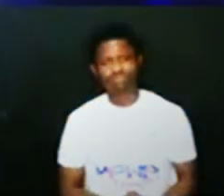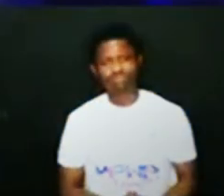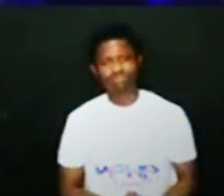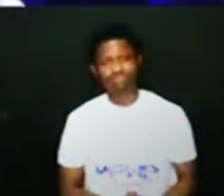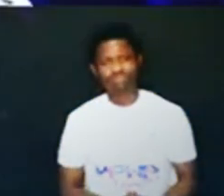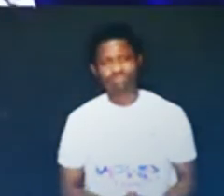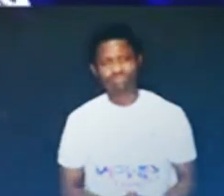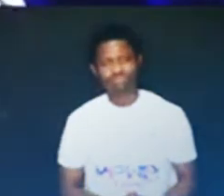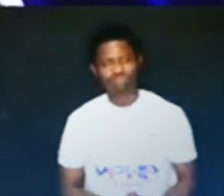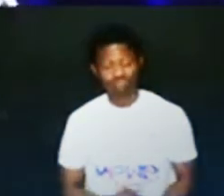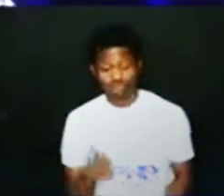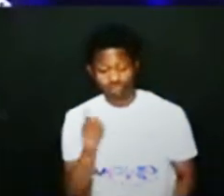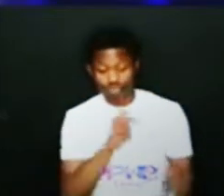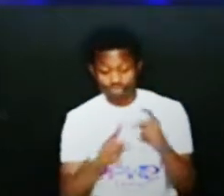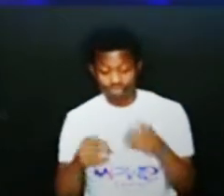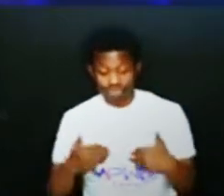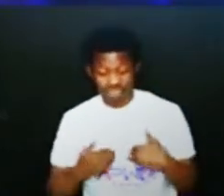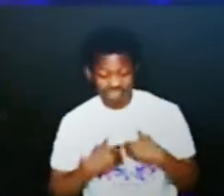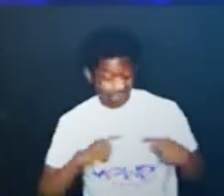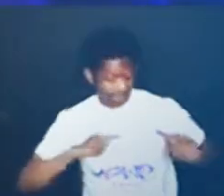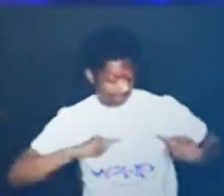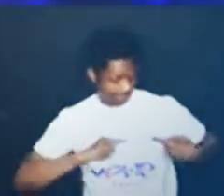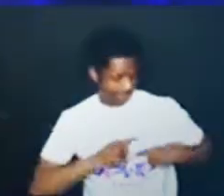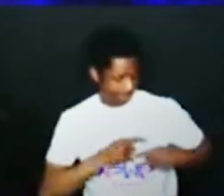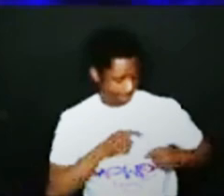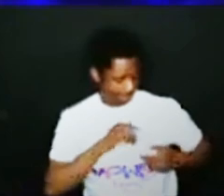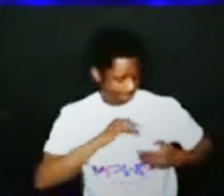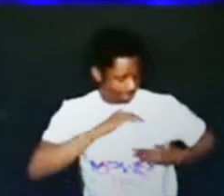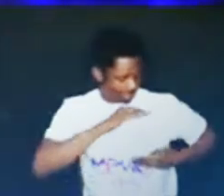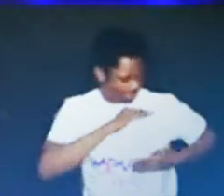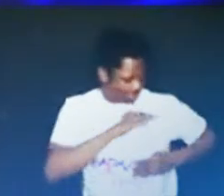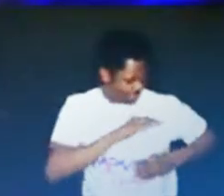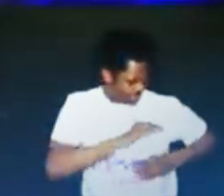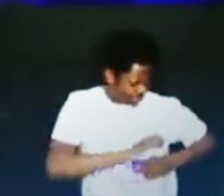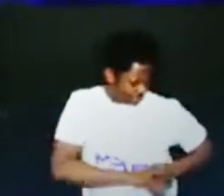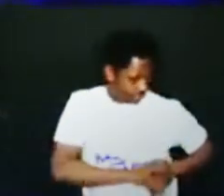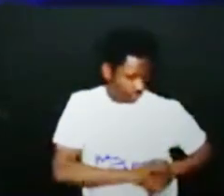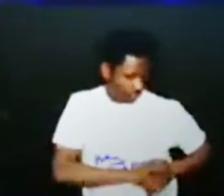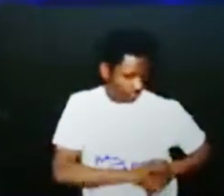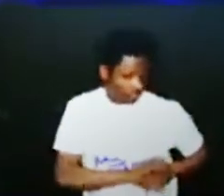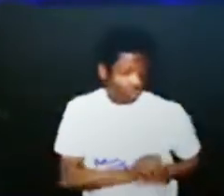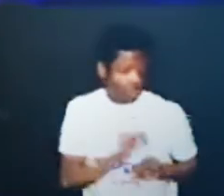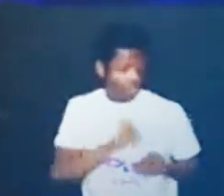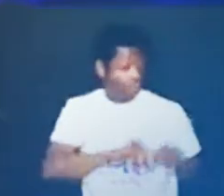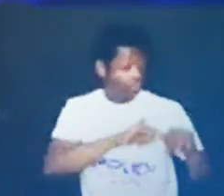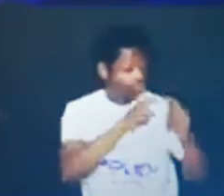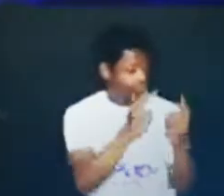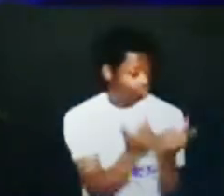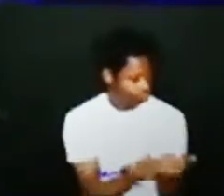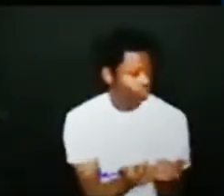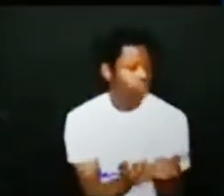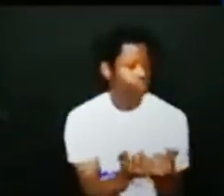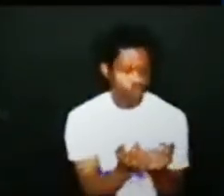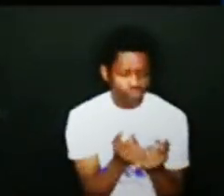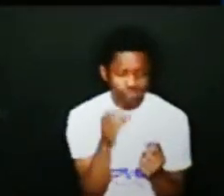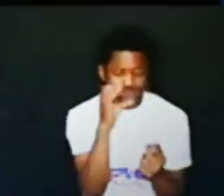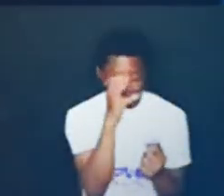Bitter people, those who are suppressing bitterness, they look for the opportune time to